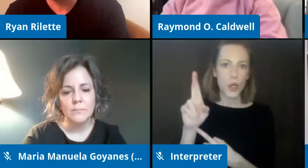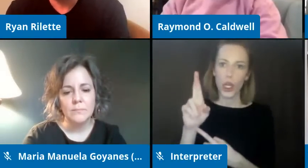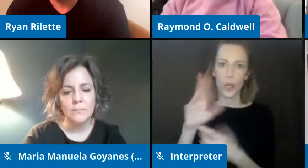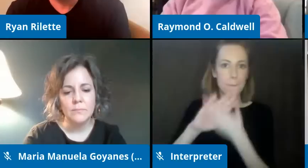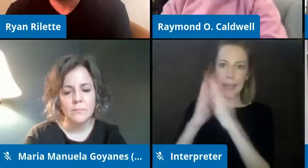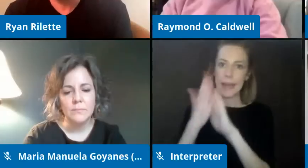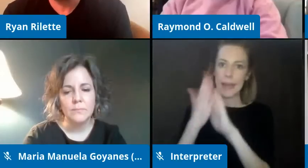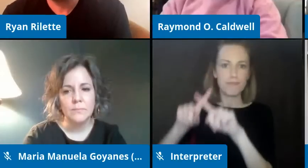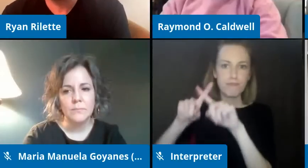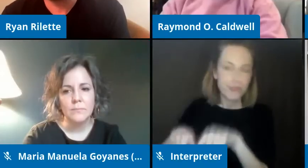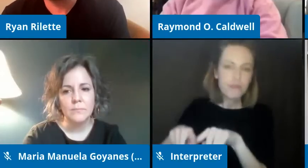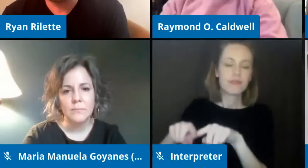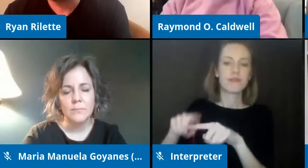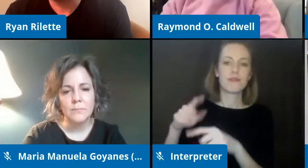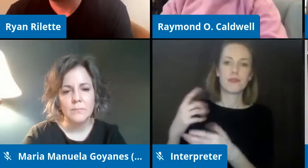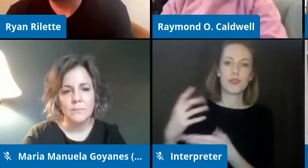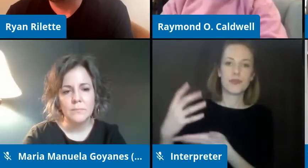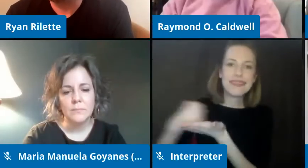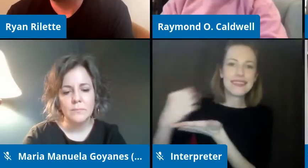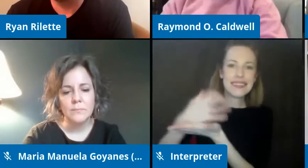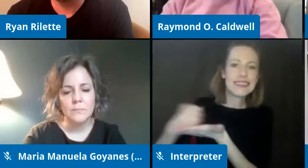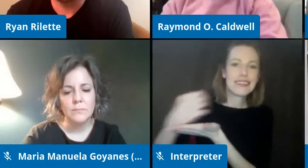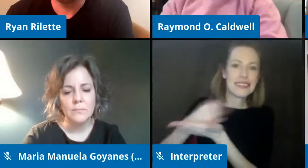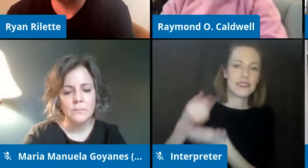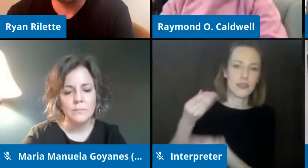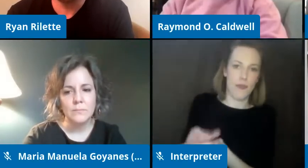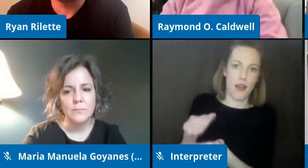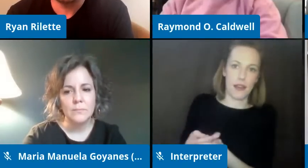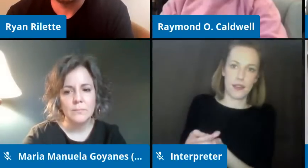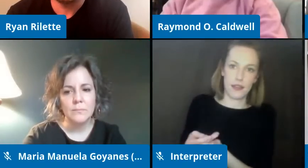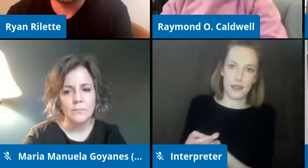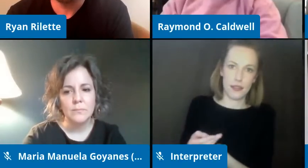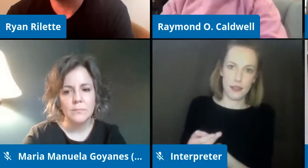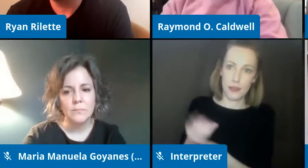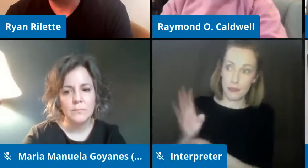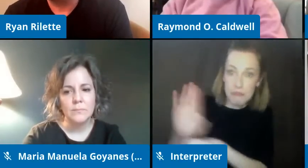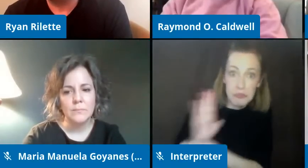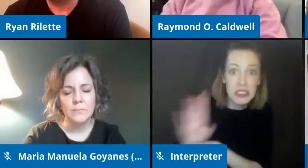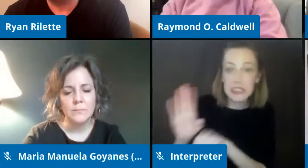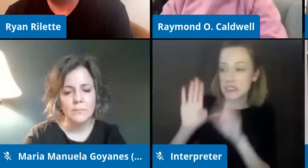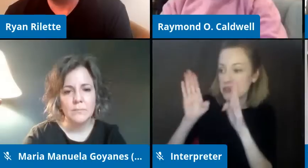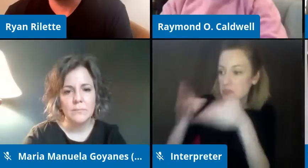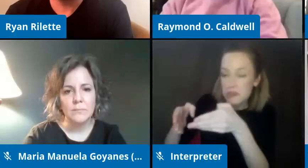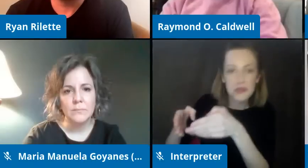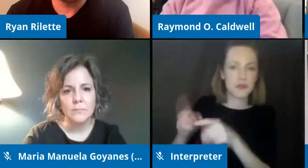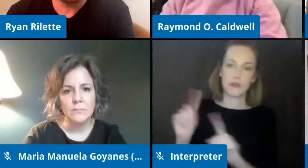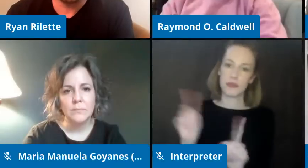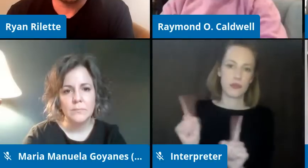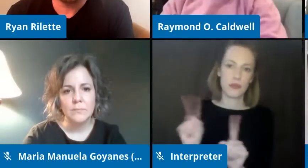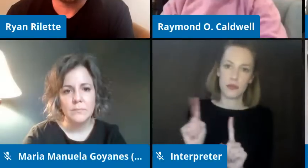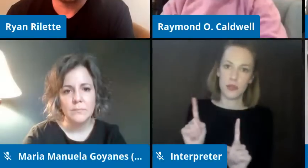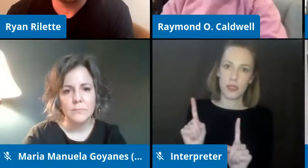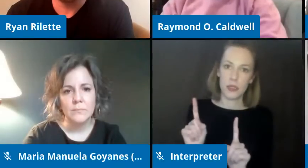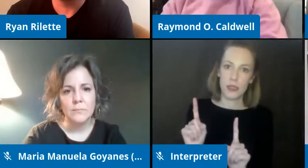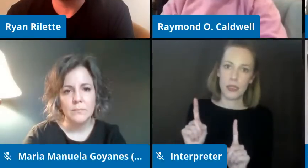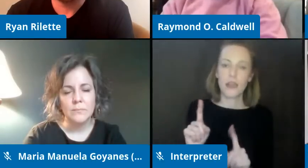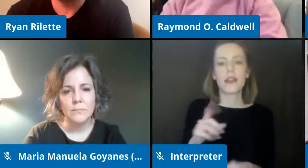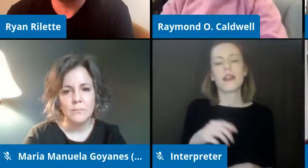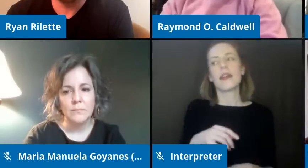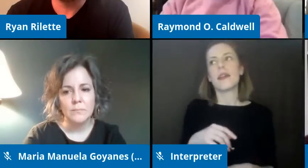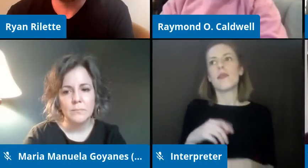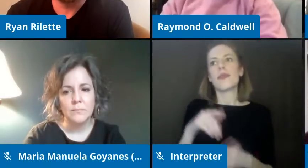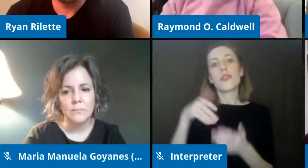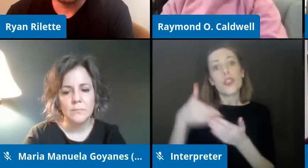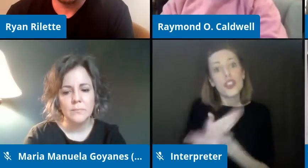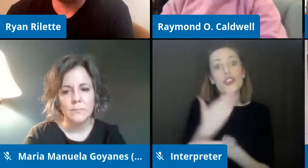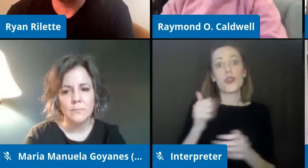commercial product. I don't think that's what it's about. I think the way you need to be, I think the new theaters that emerge